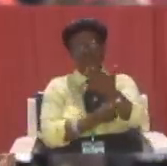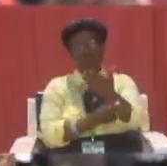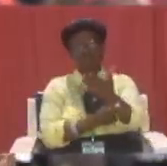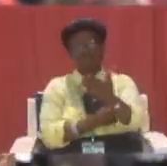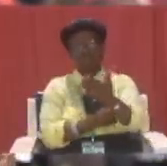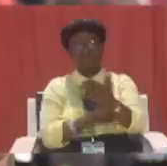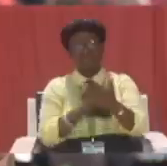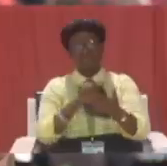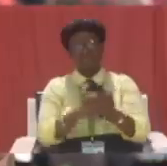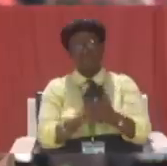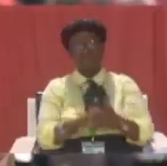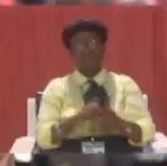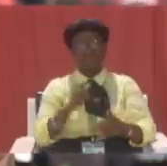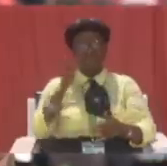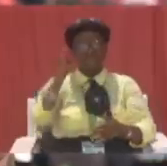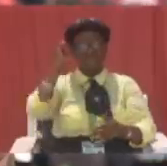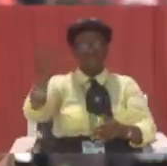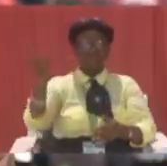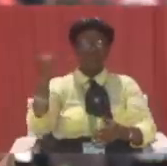But he wasn't interested.